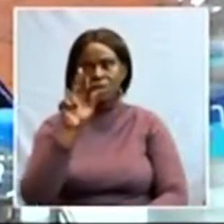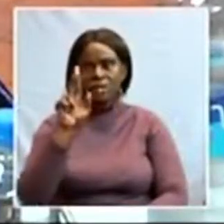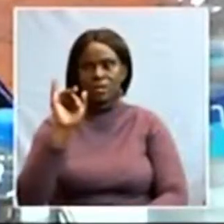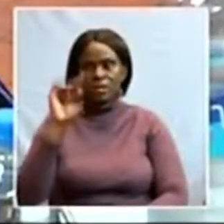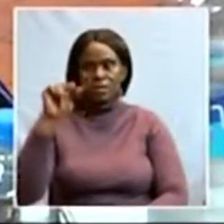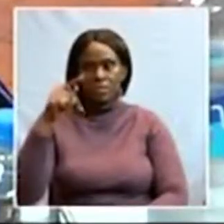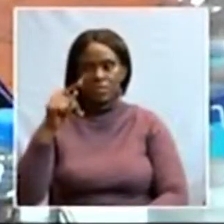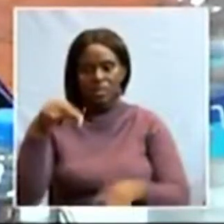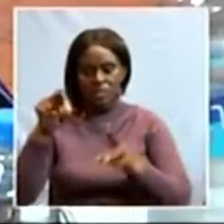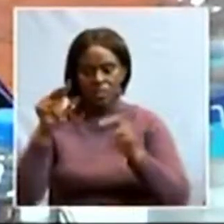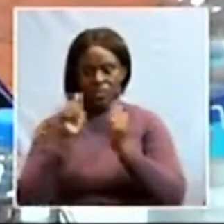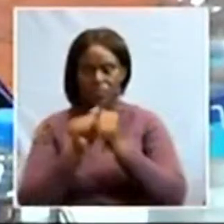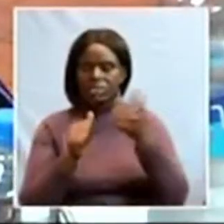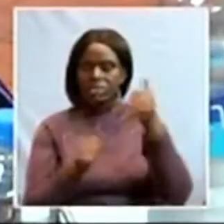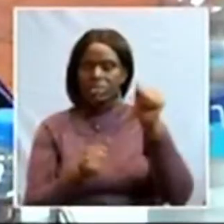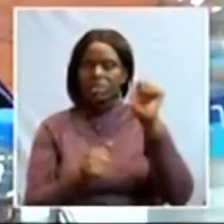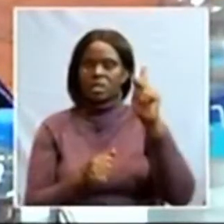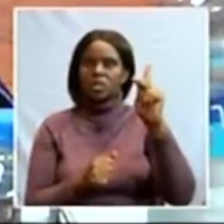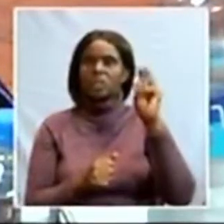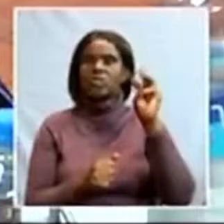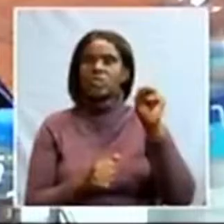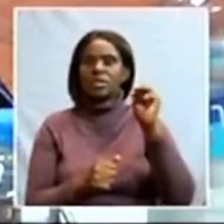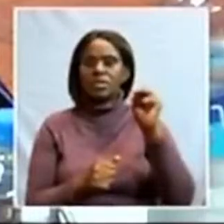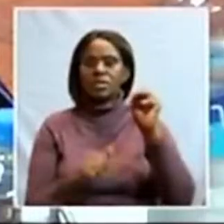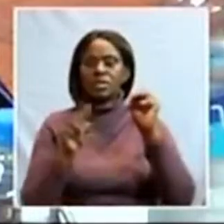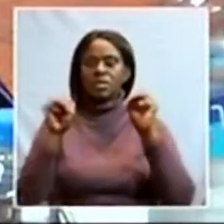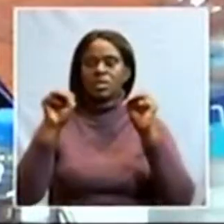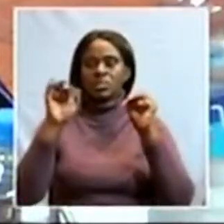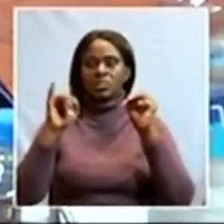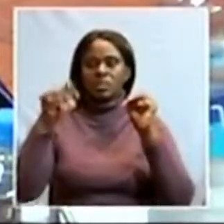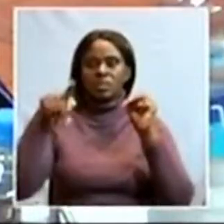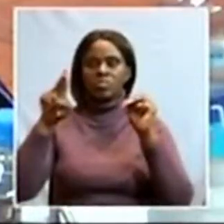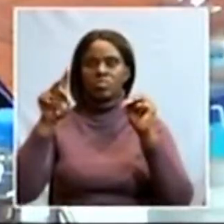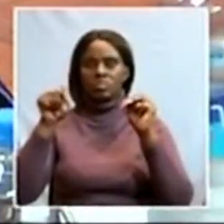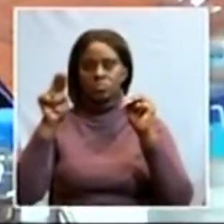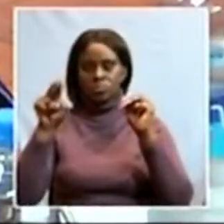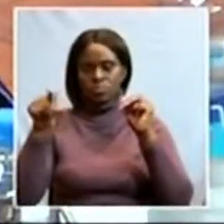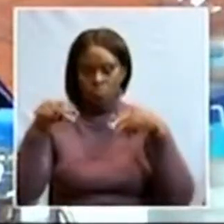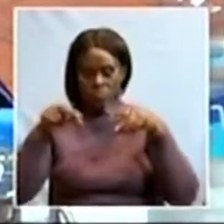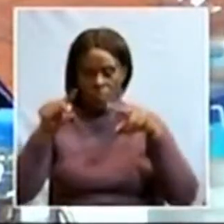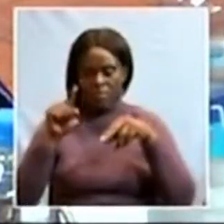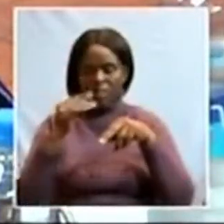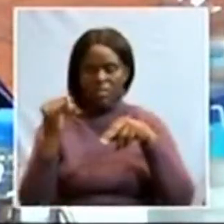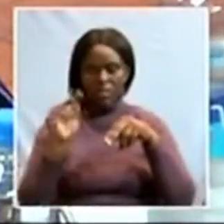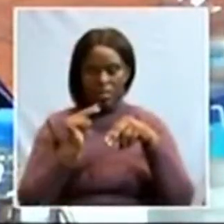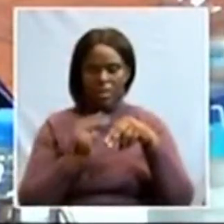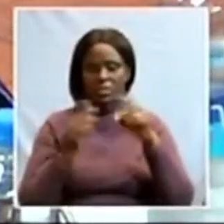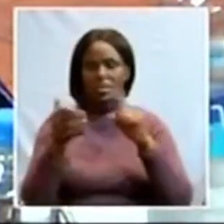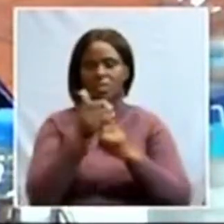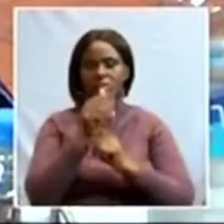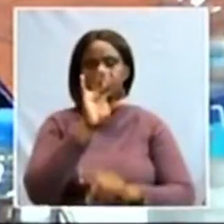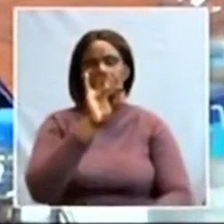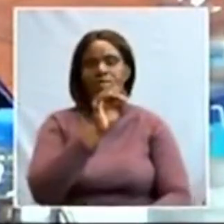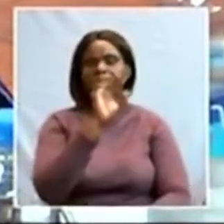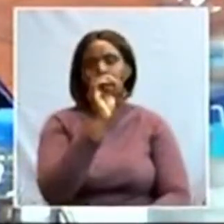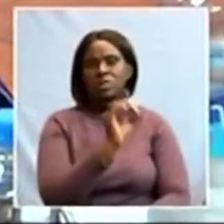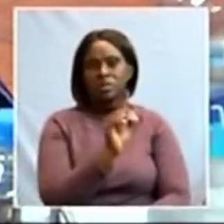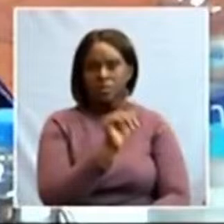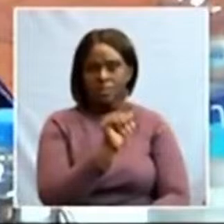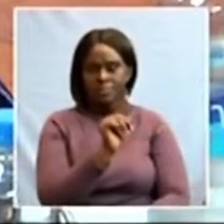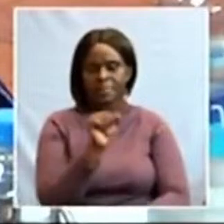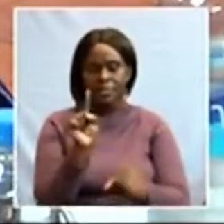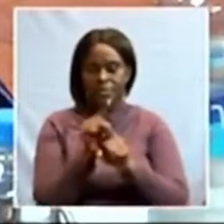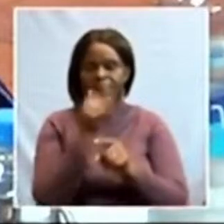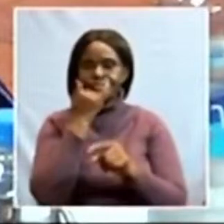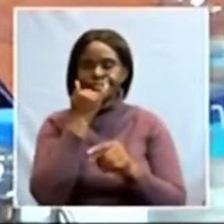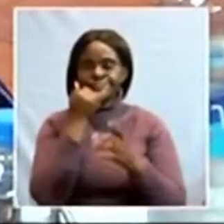the 10-kilometer Miputu Road. On this item we achieved 80%. Cause